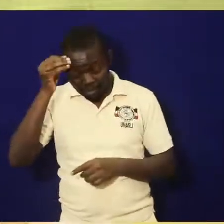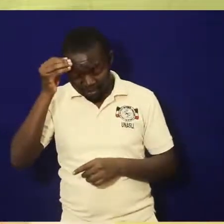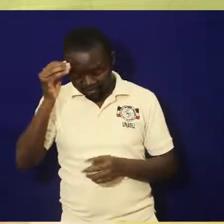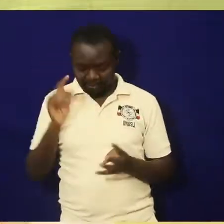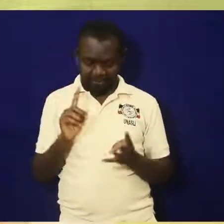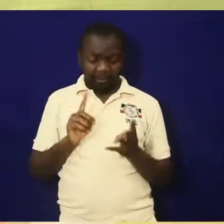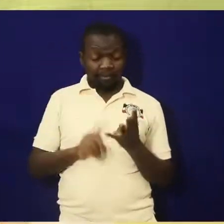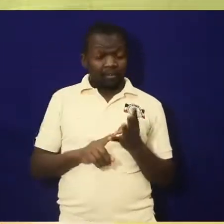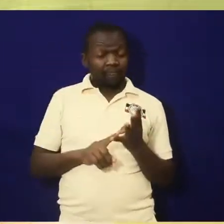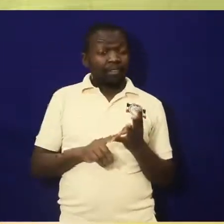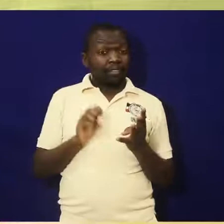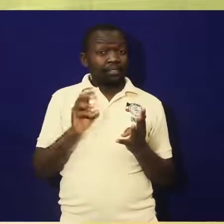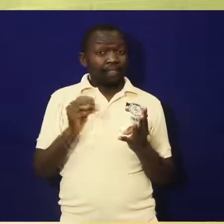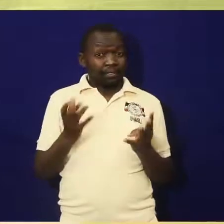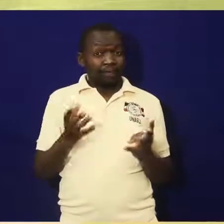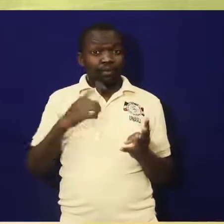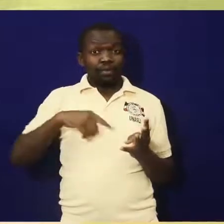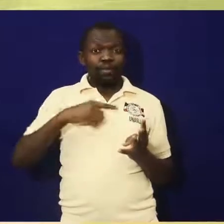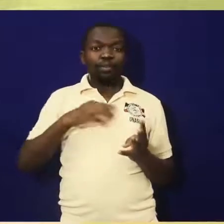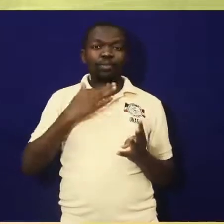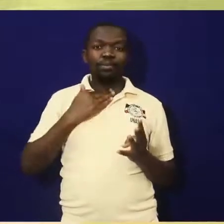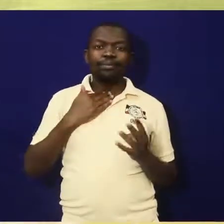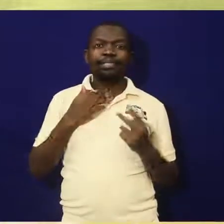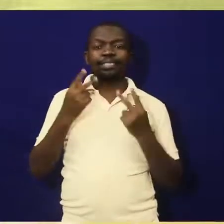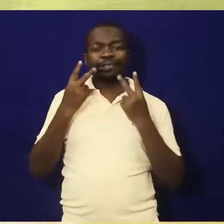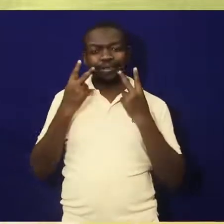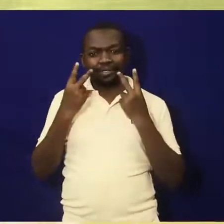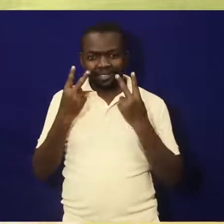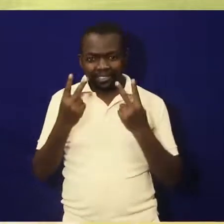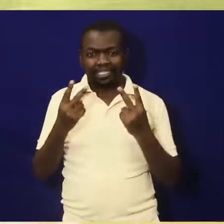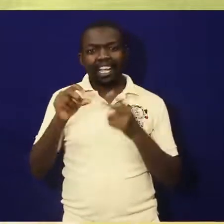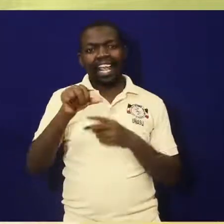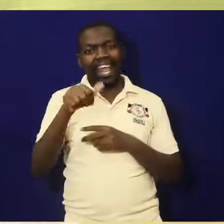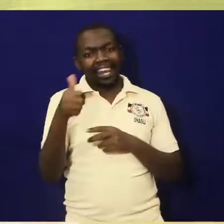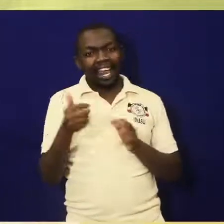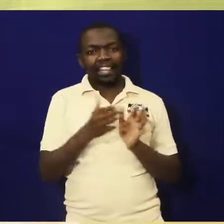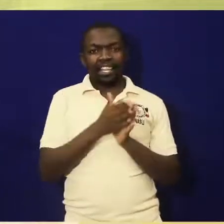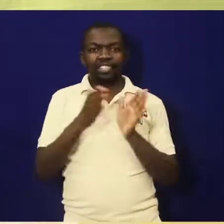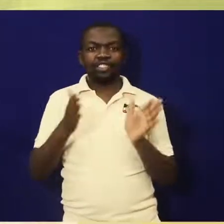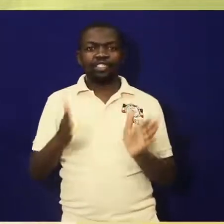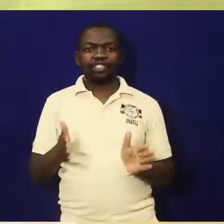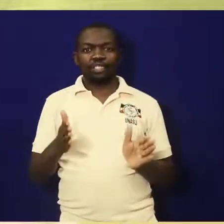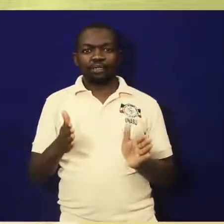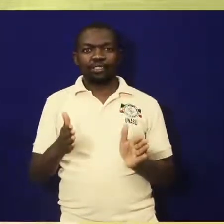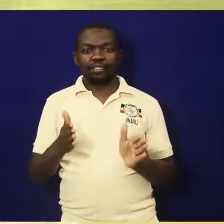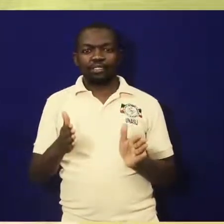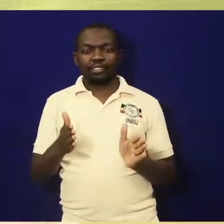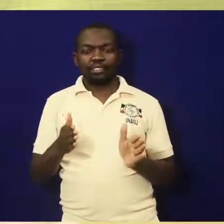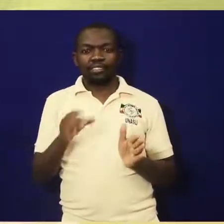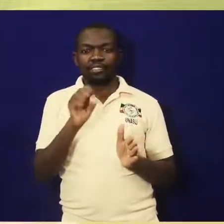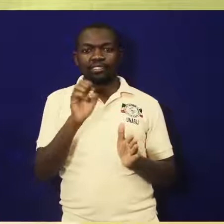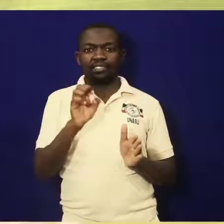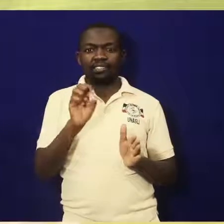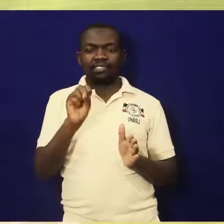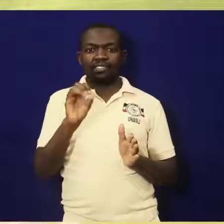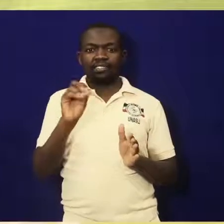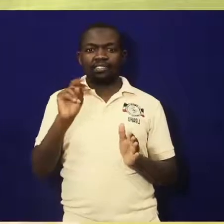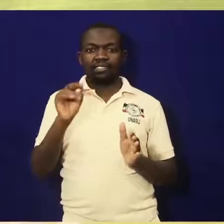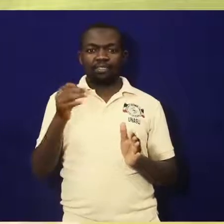And therefore now, we want to see another session of this lesson.